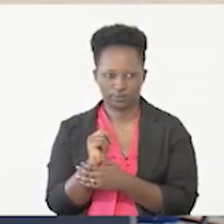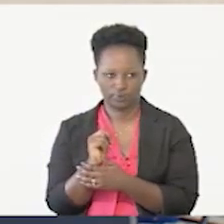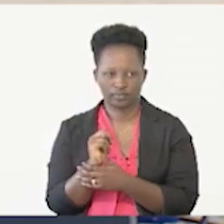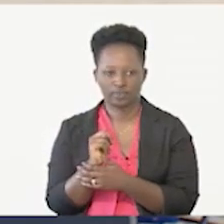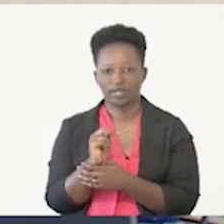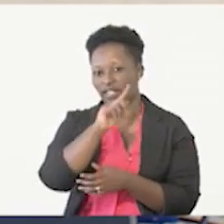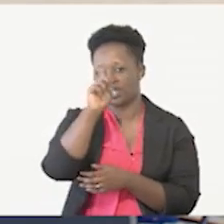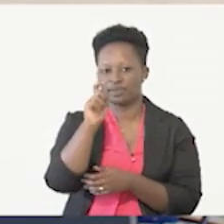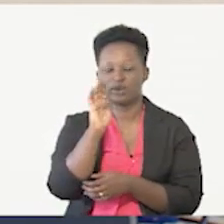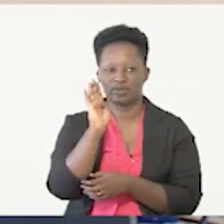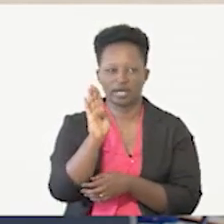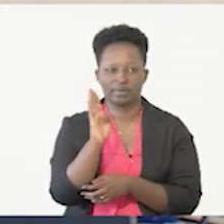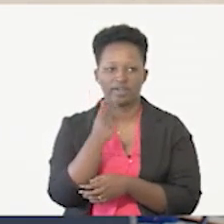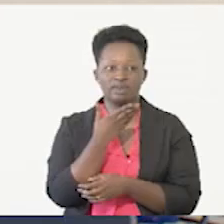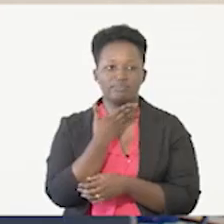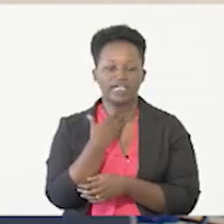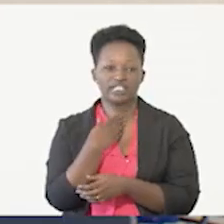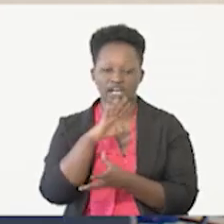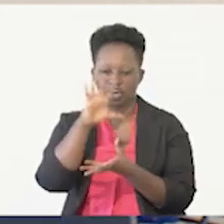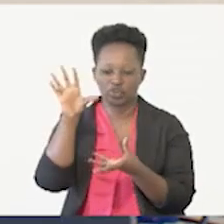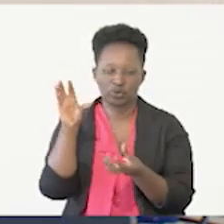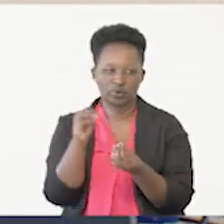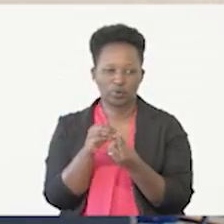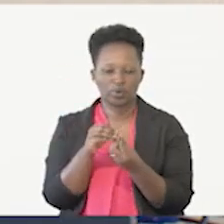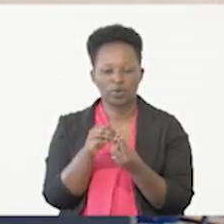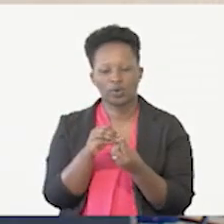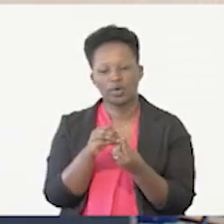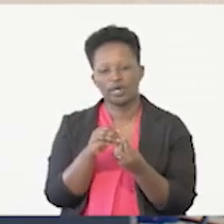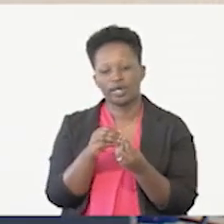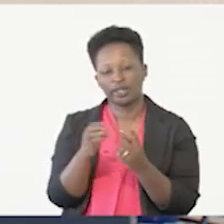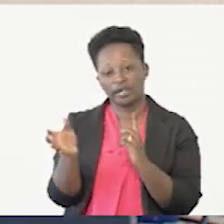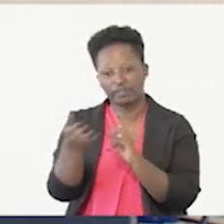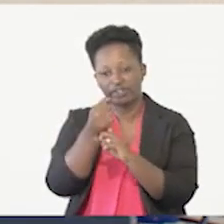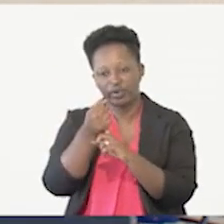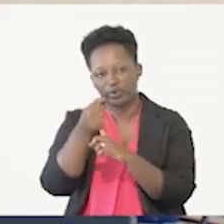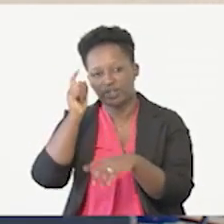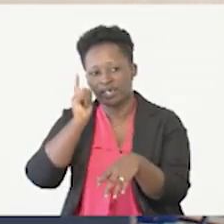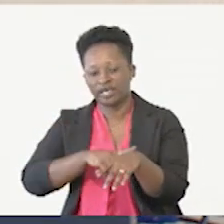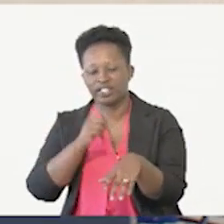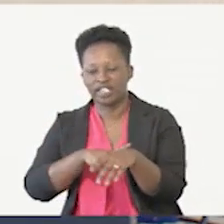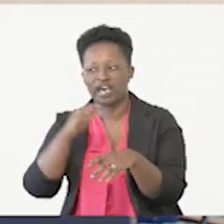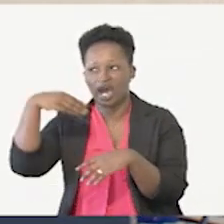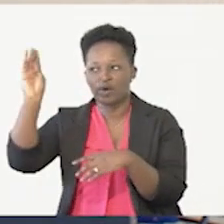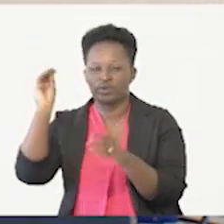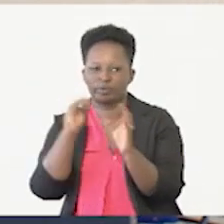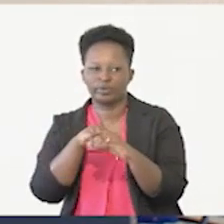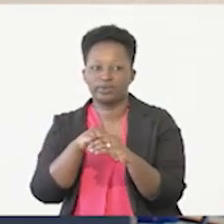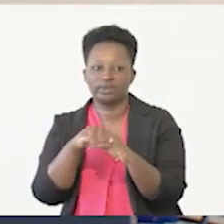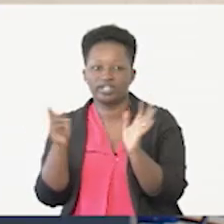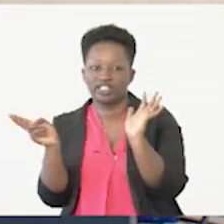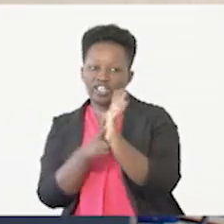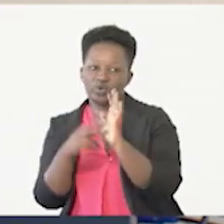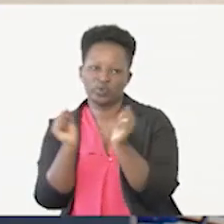part B, they want the total revenue when its output is 10. So part B, when output, and